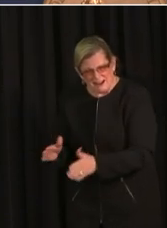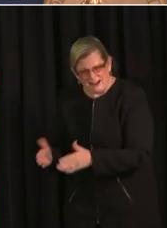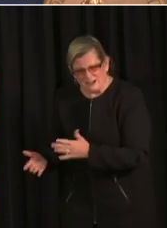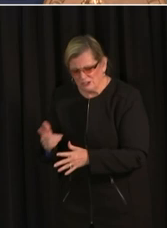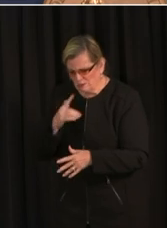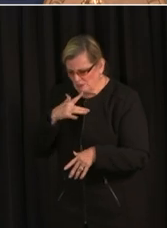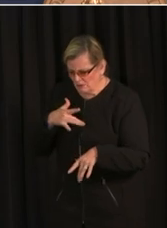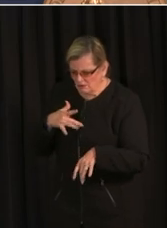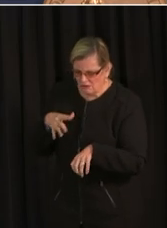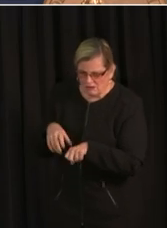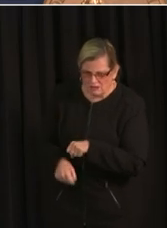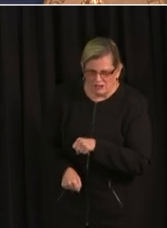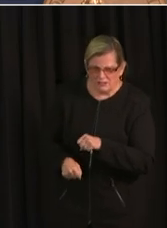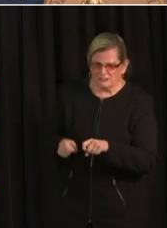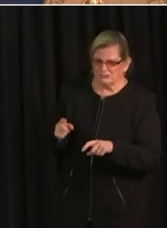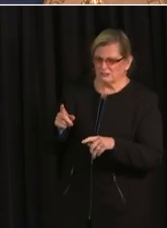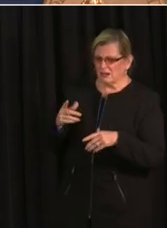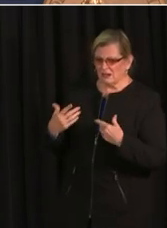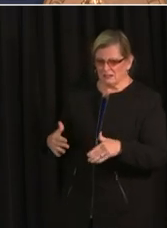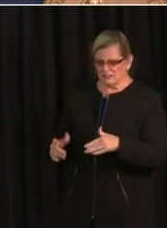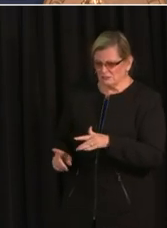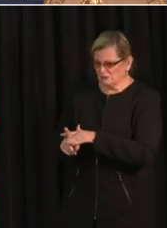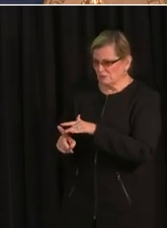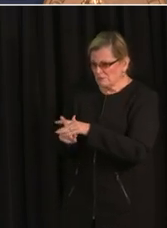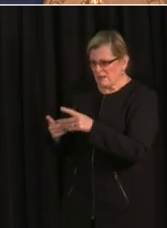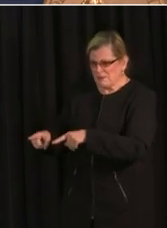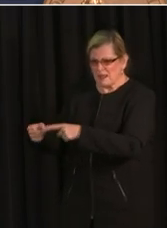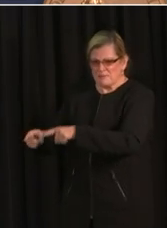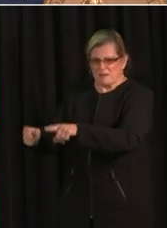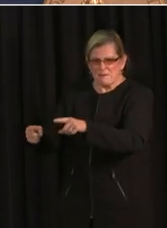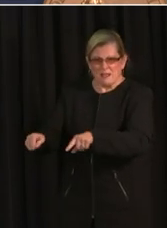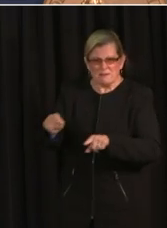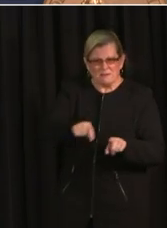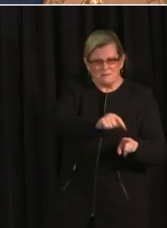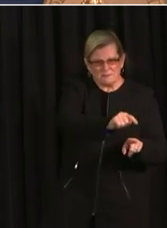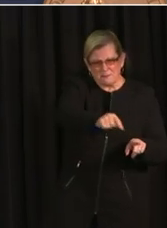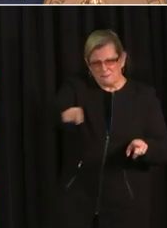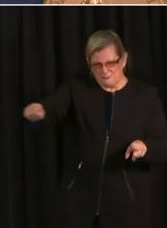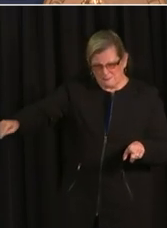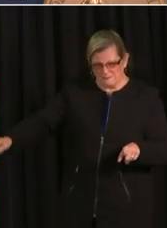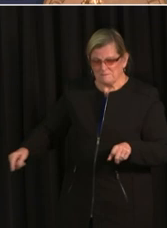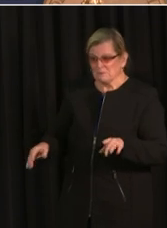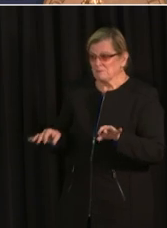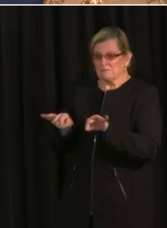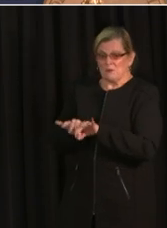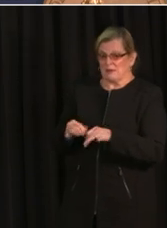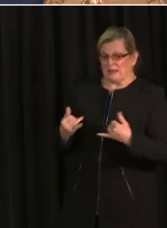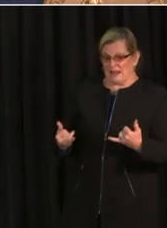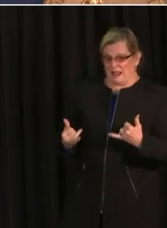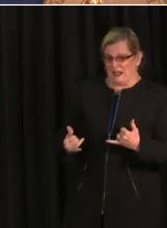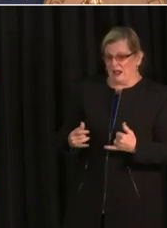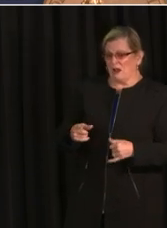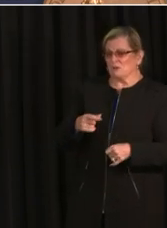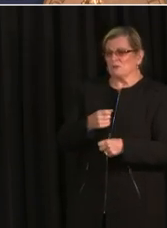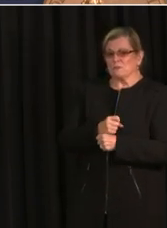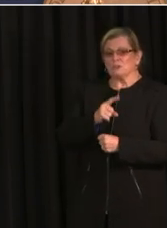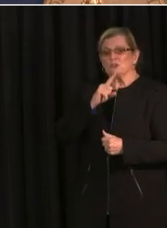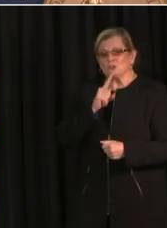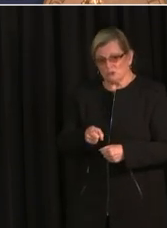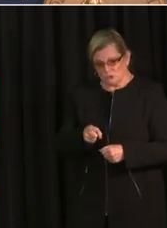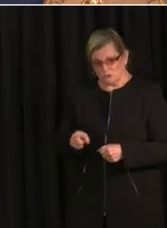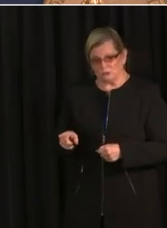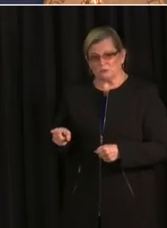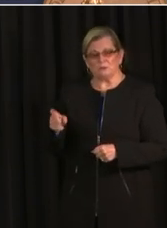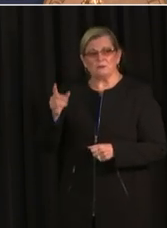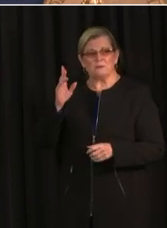and anxiety is showing up. So everything that we're focused on is making sure, when it comes to loss of